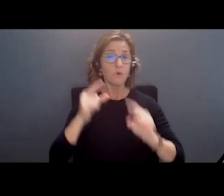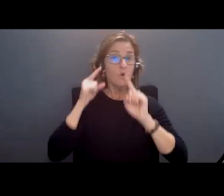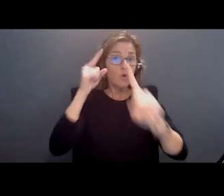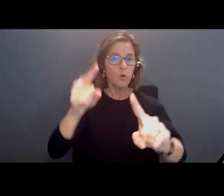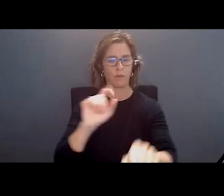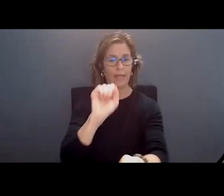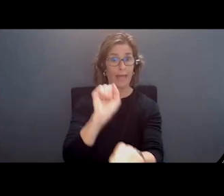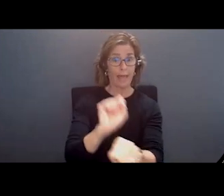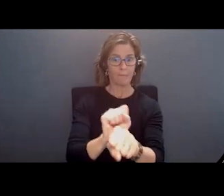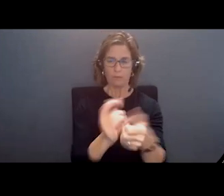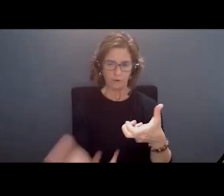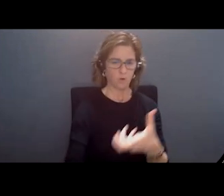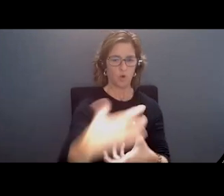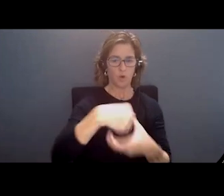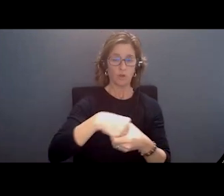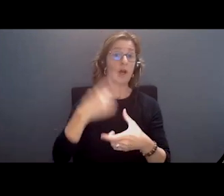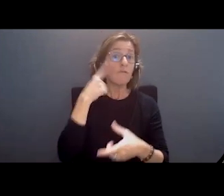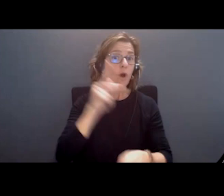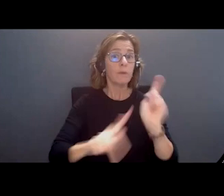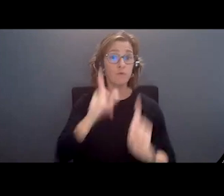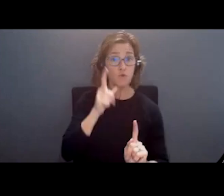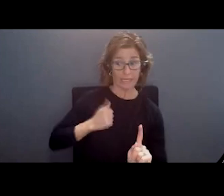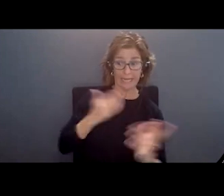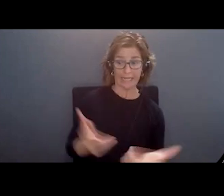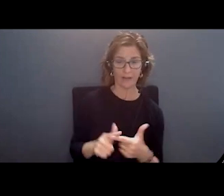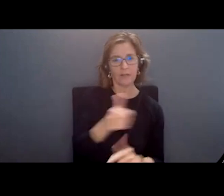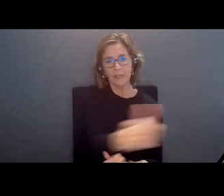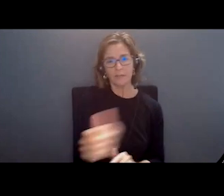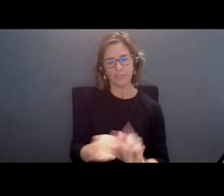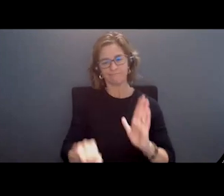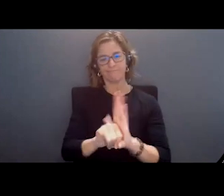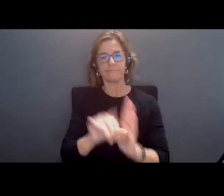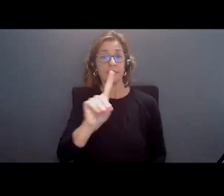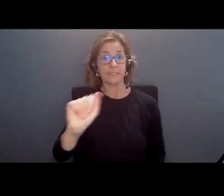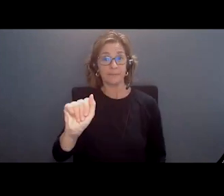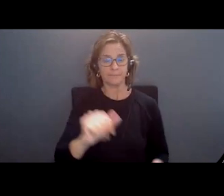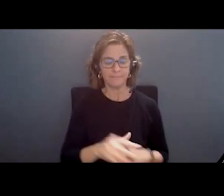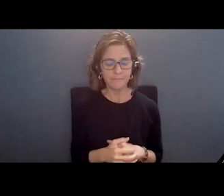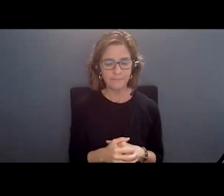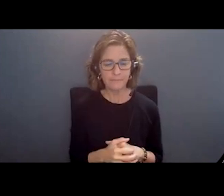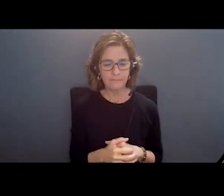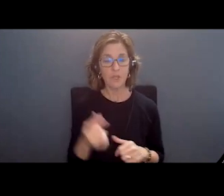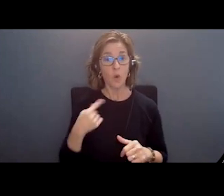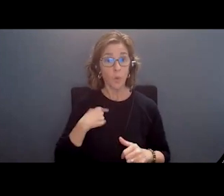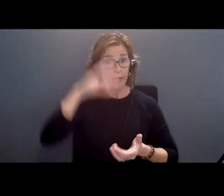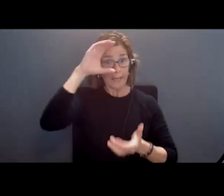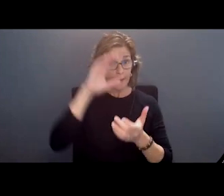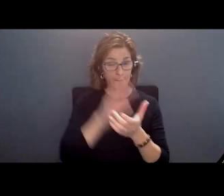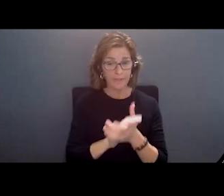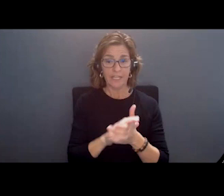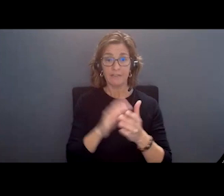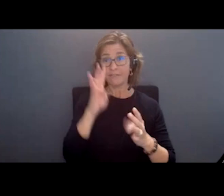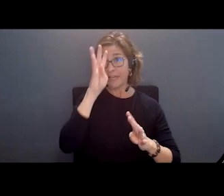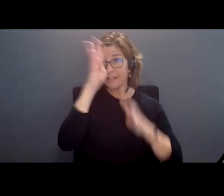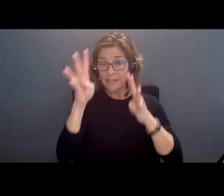who experience a disability. We believe that opportunities to collaborate, innovate, and learn with and from each other